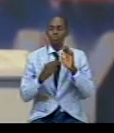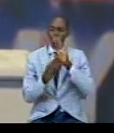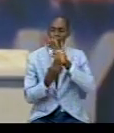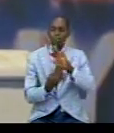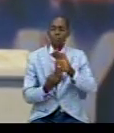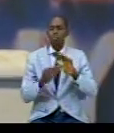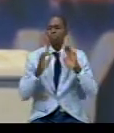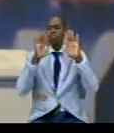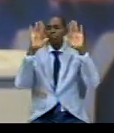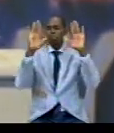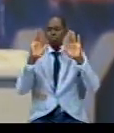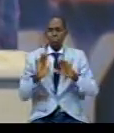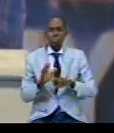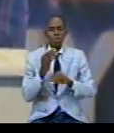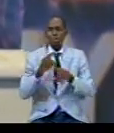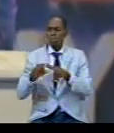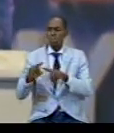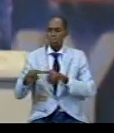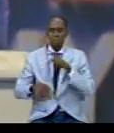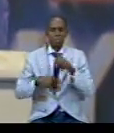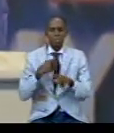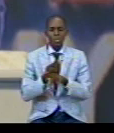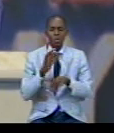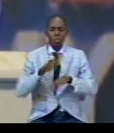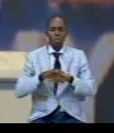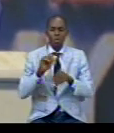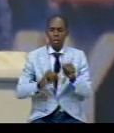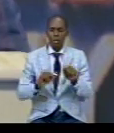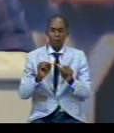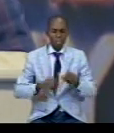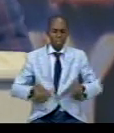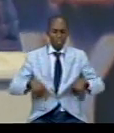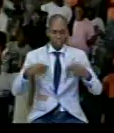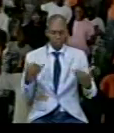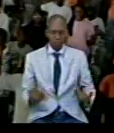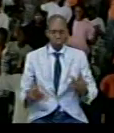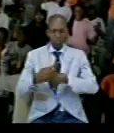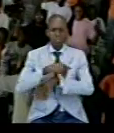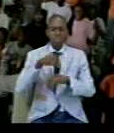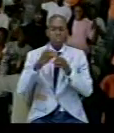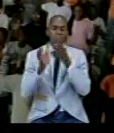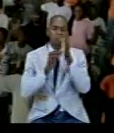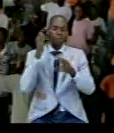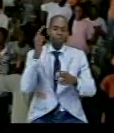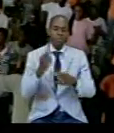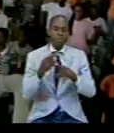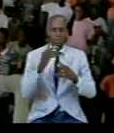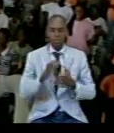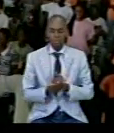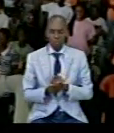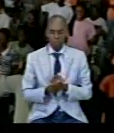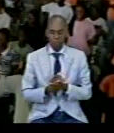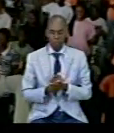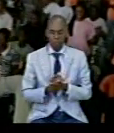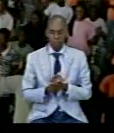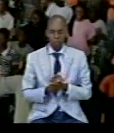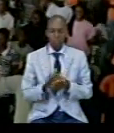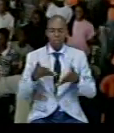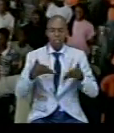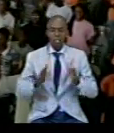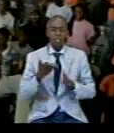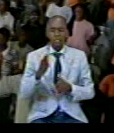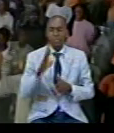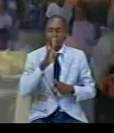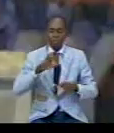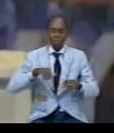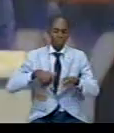kind upon every life today in Jesus' name. Let there be confirmation